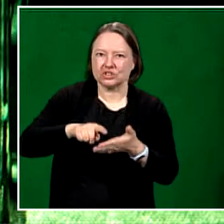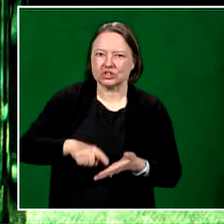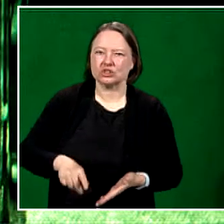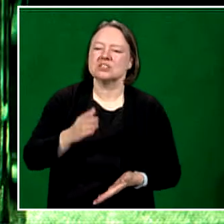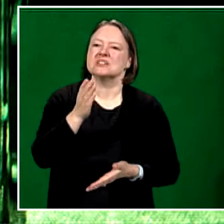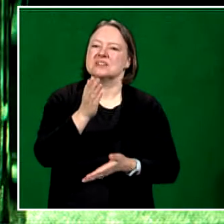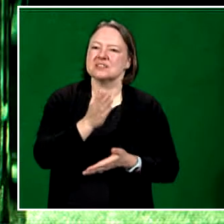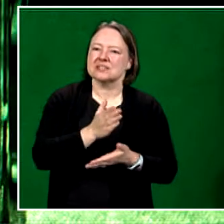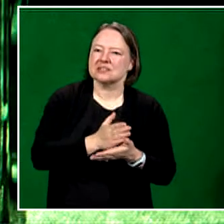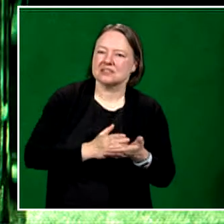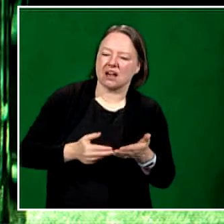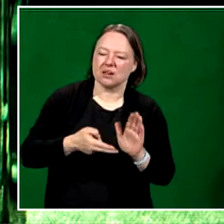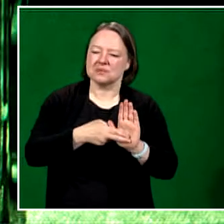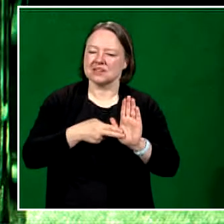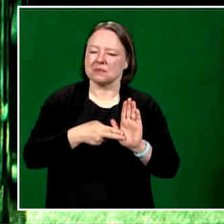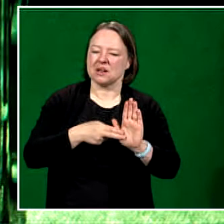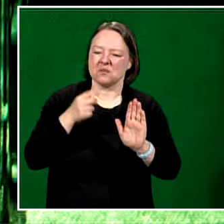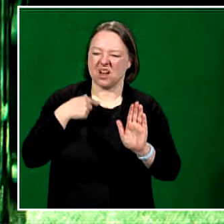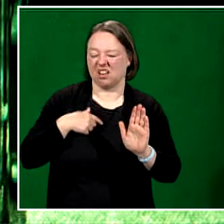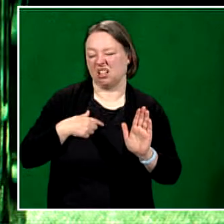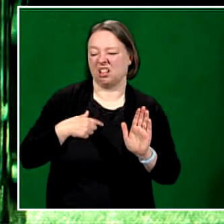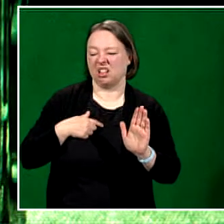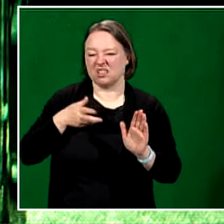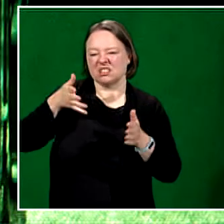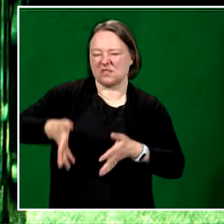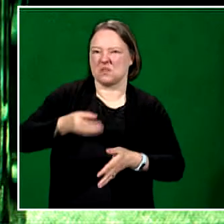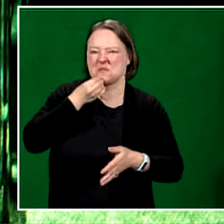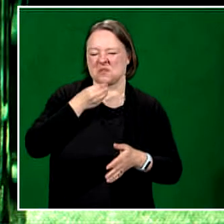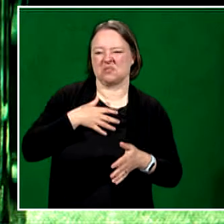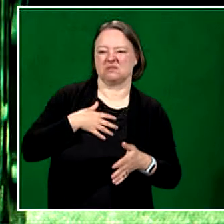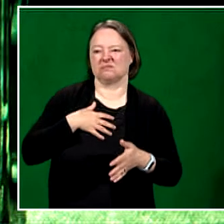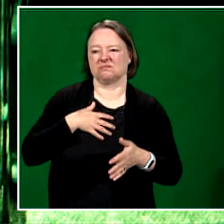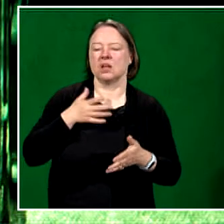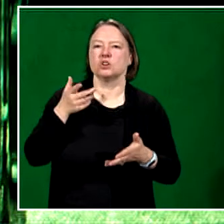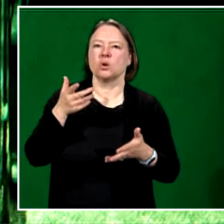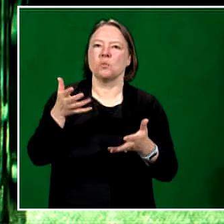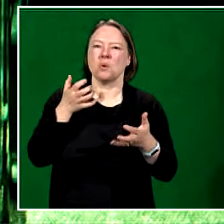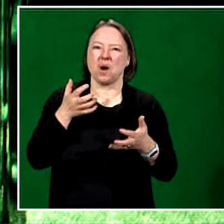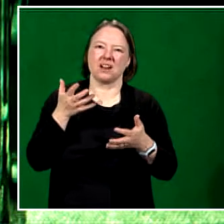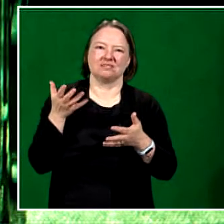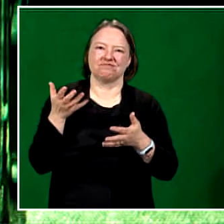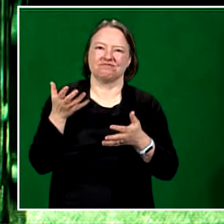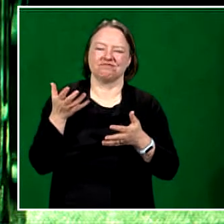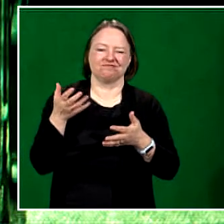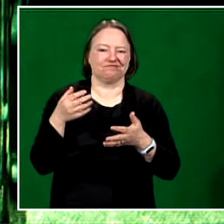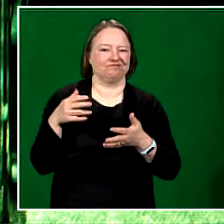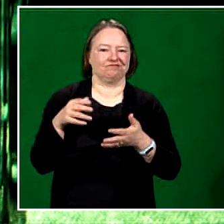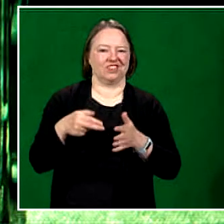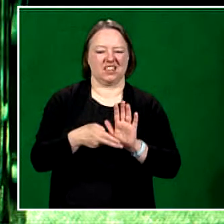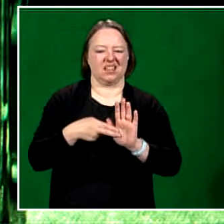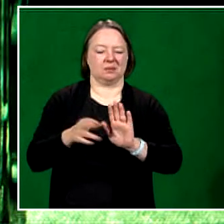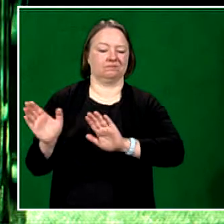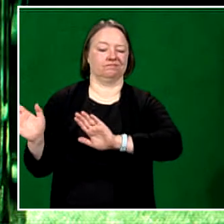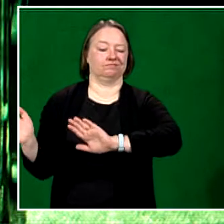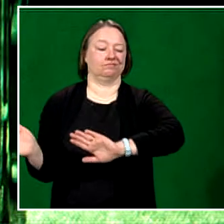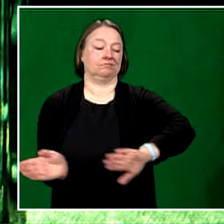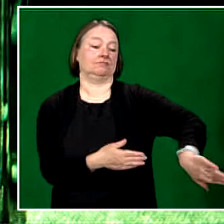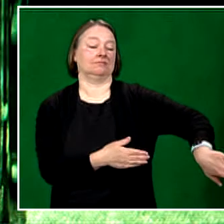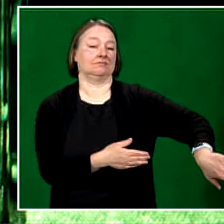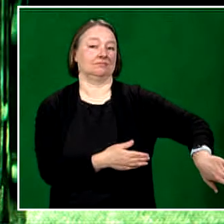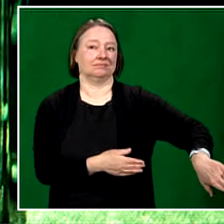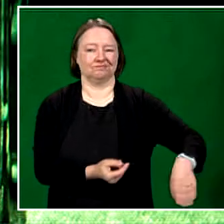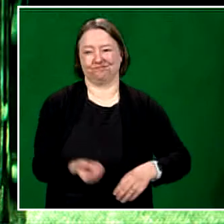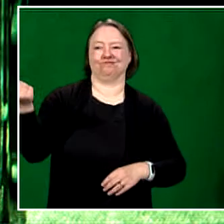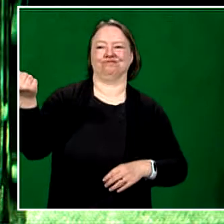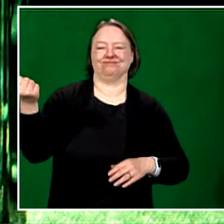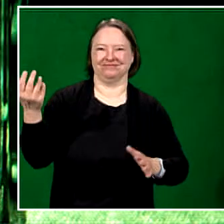some stigma to leftover food. And so we wanted to kind of slash that stigma right, just get it out